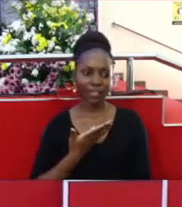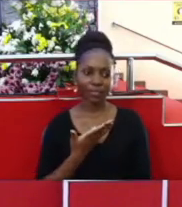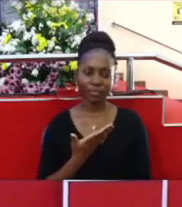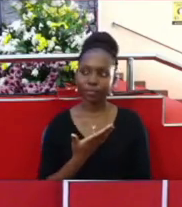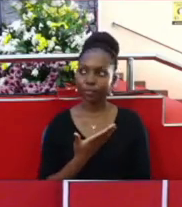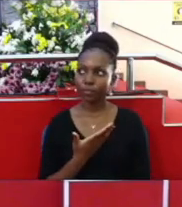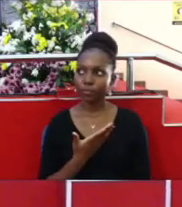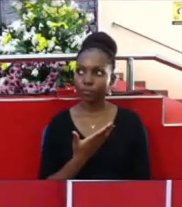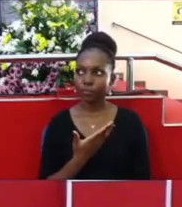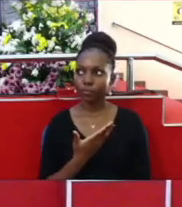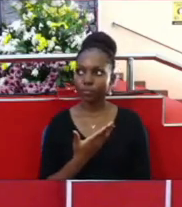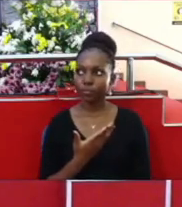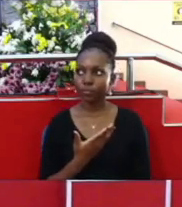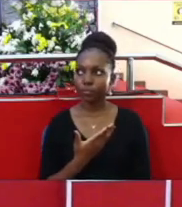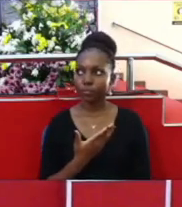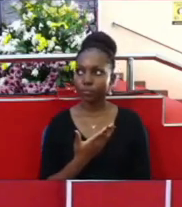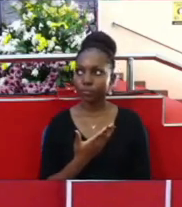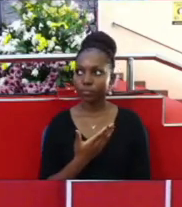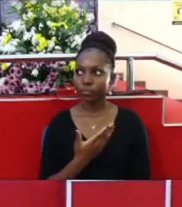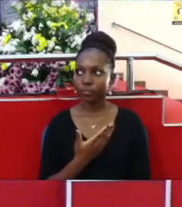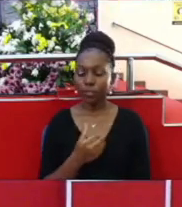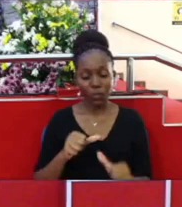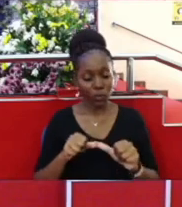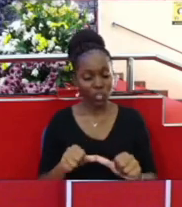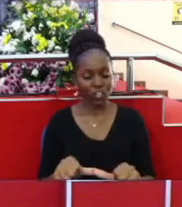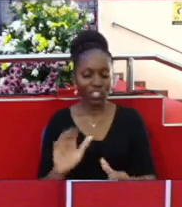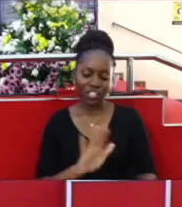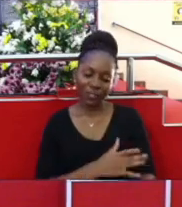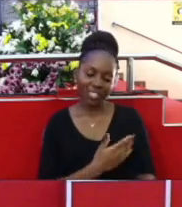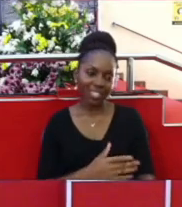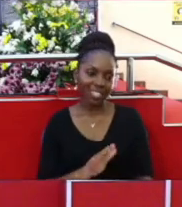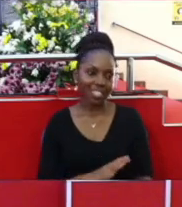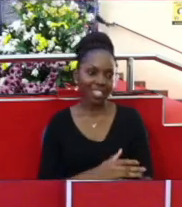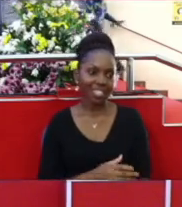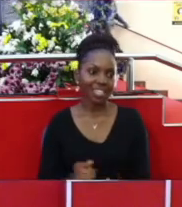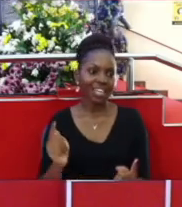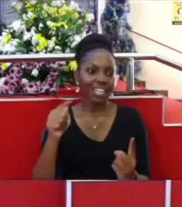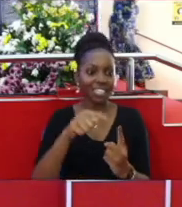Esther. We shall do this again. We'll keep doing this until Jesus comes. Amen.